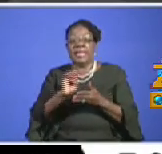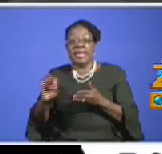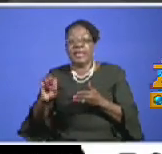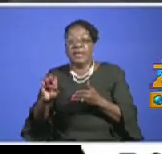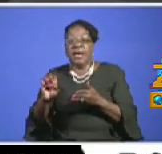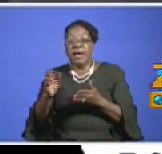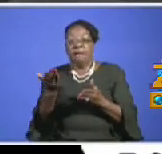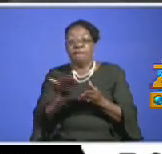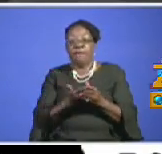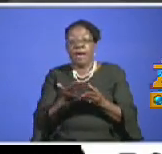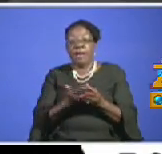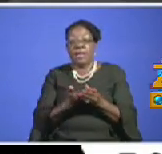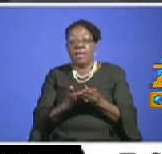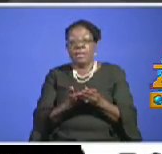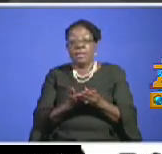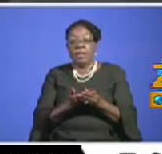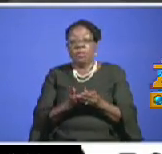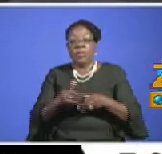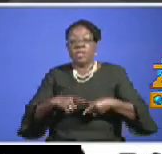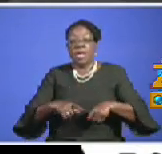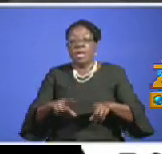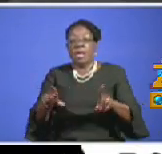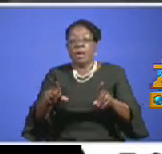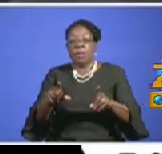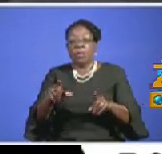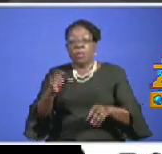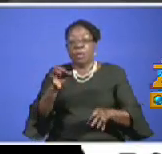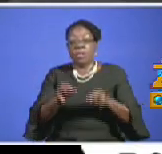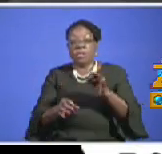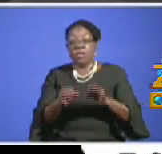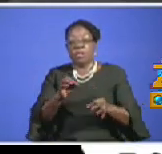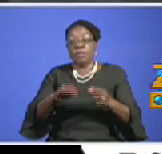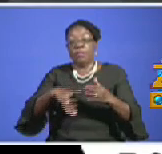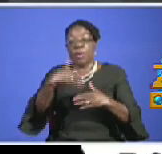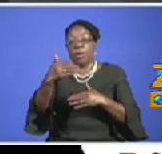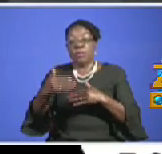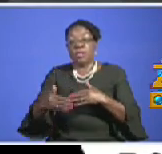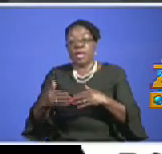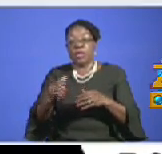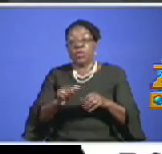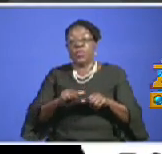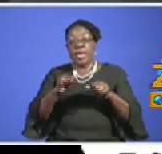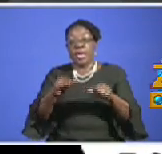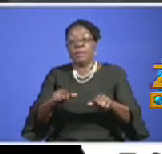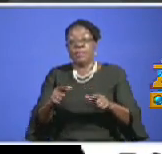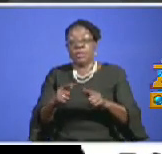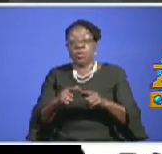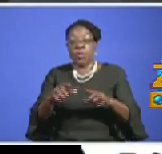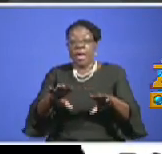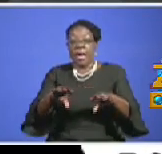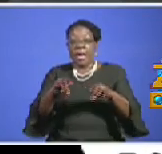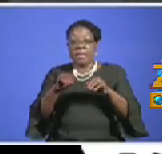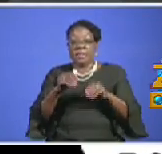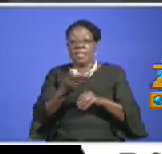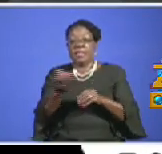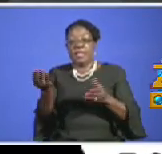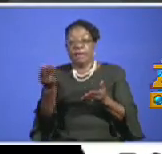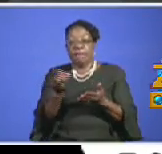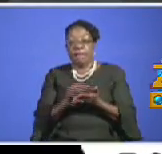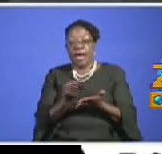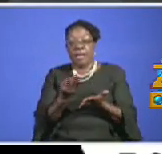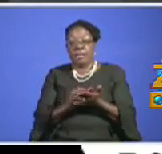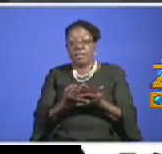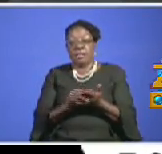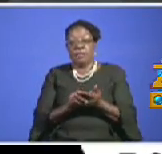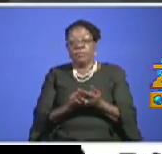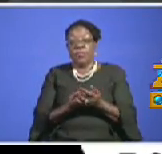portal, which allows counsel and attorney from outside to be able to access their files that they're